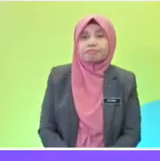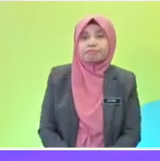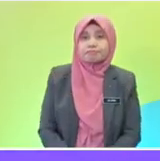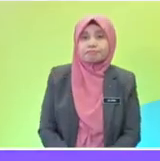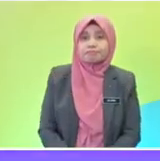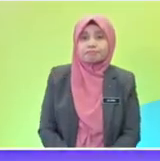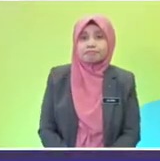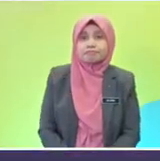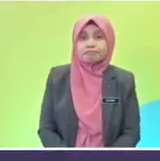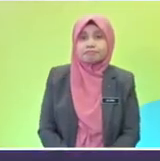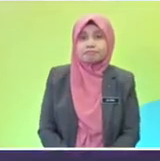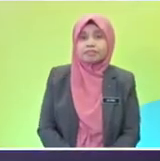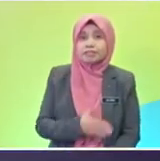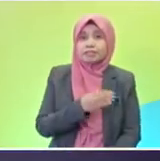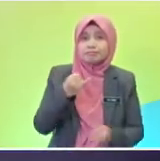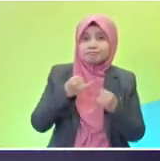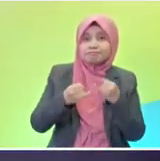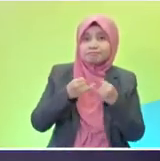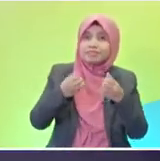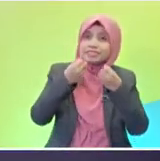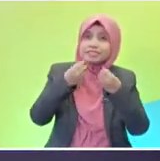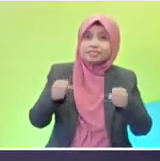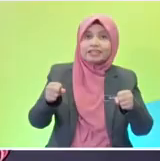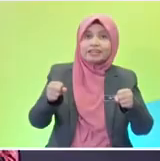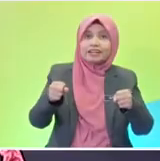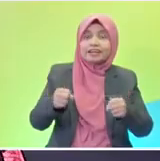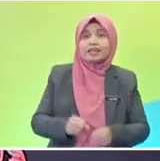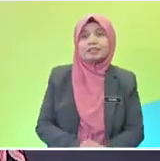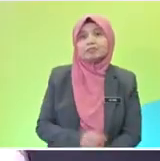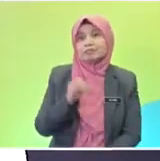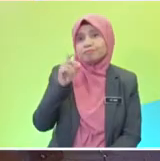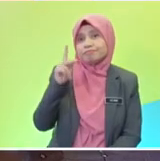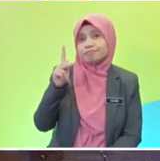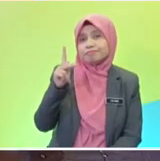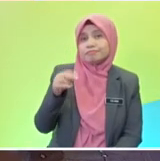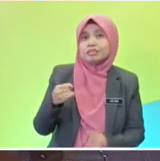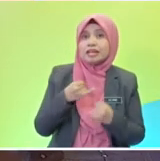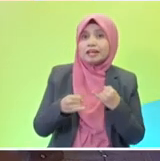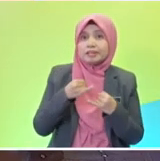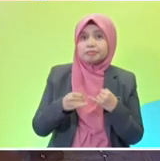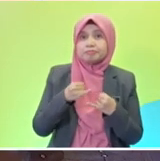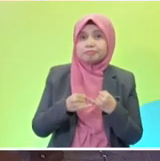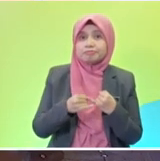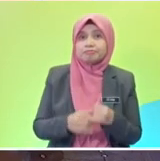diagonally like this. Diagonally. Ah, okay. And then the last one.